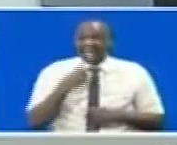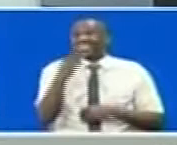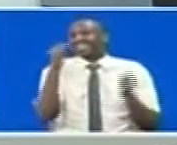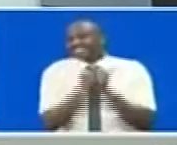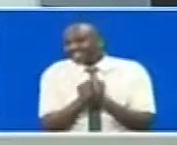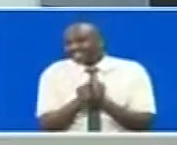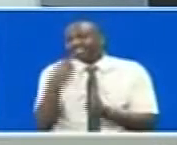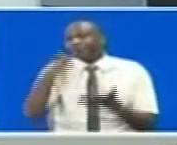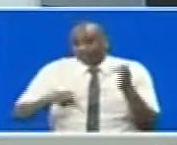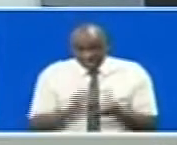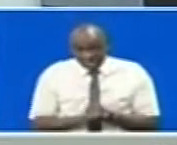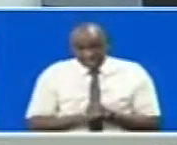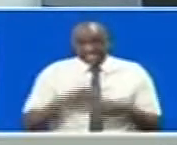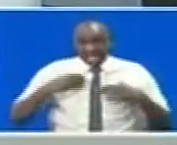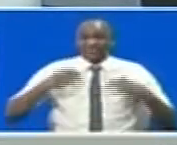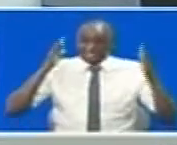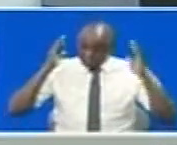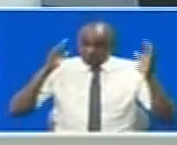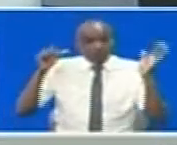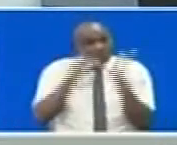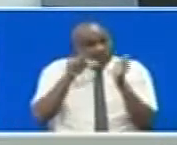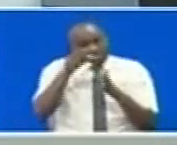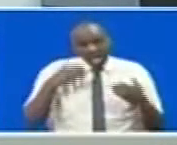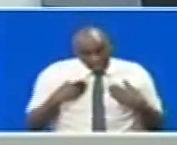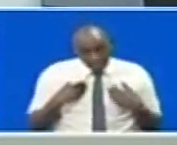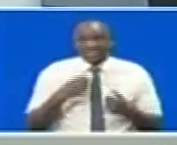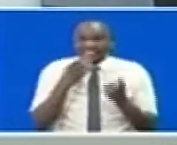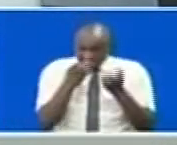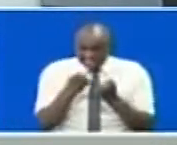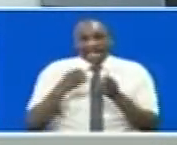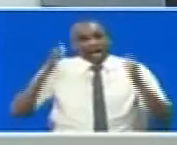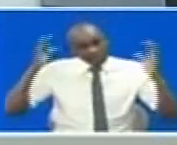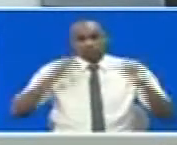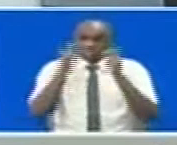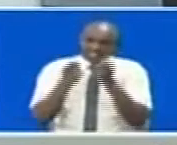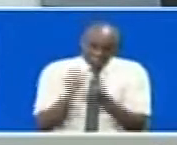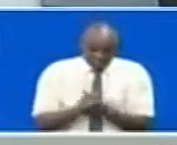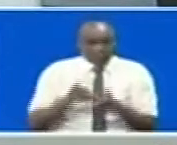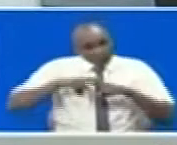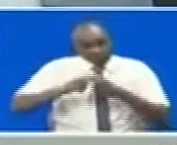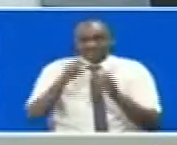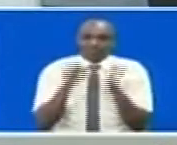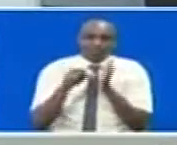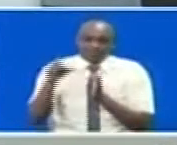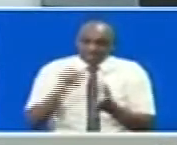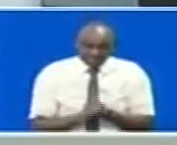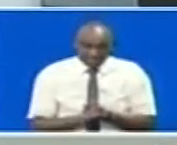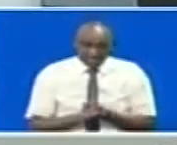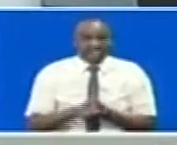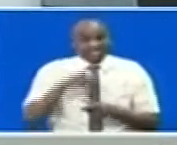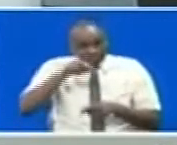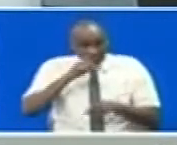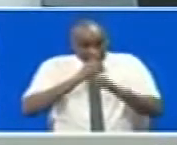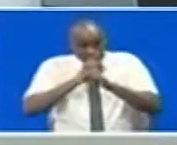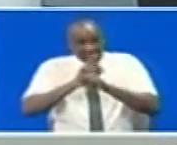And he says there are huge problems in the country and that needs a huge team to fix those problems in his defense